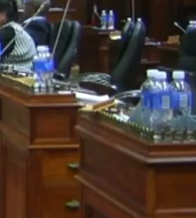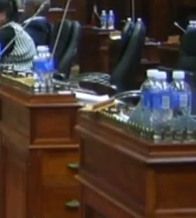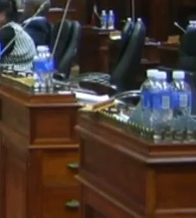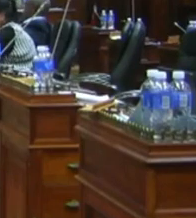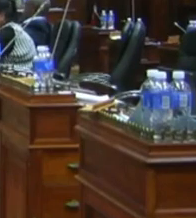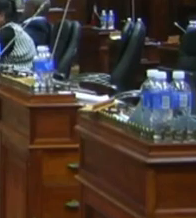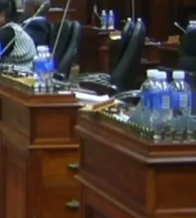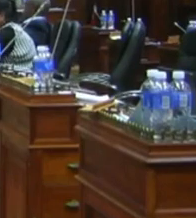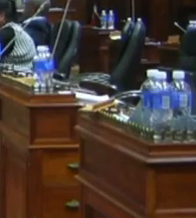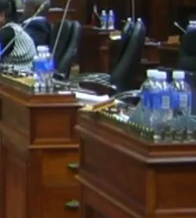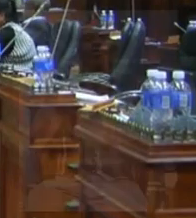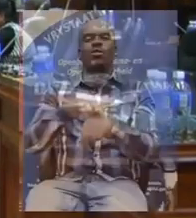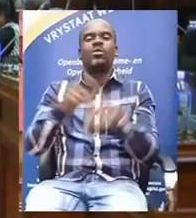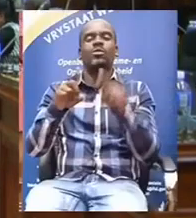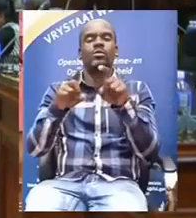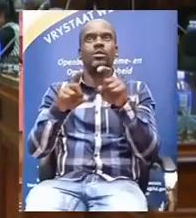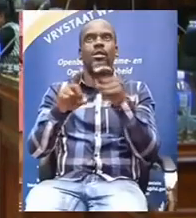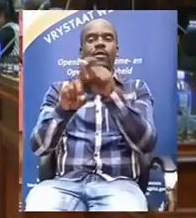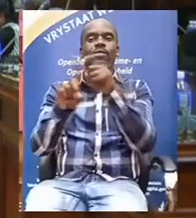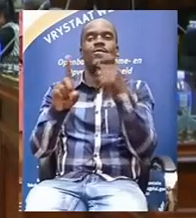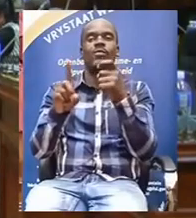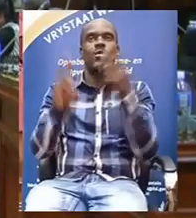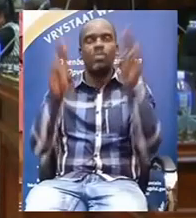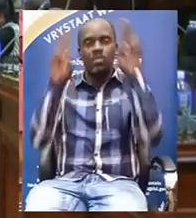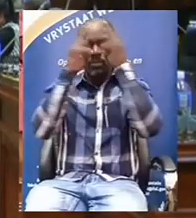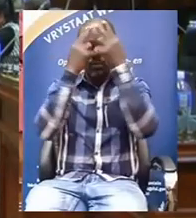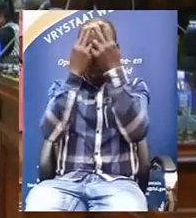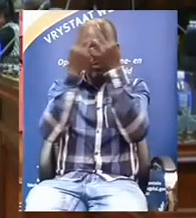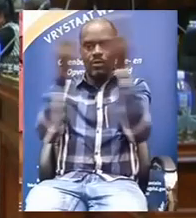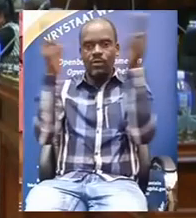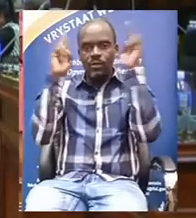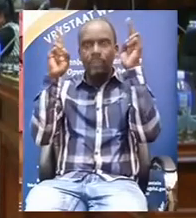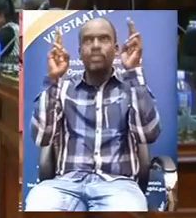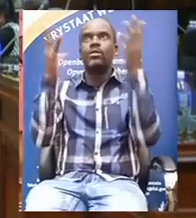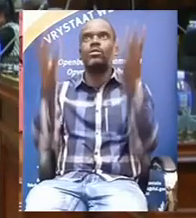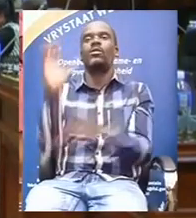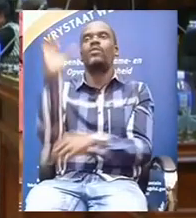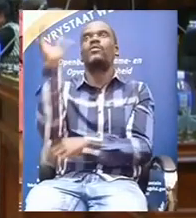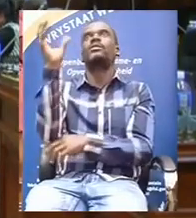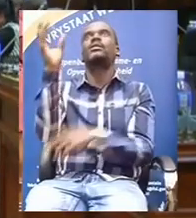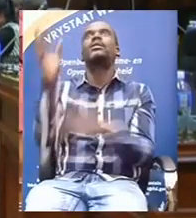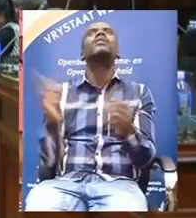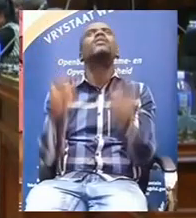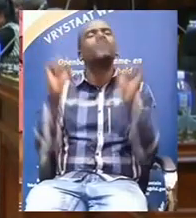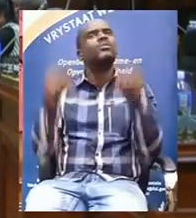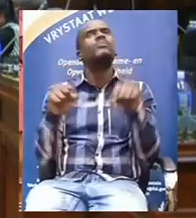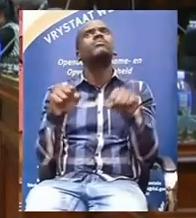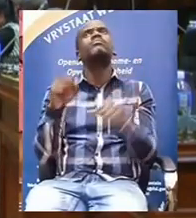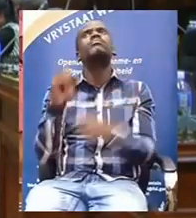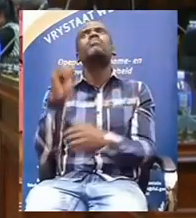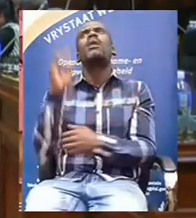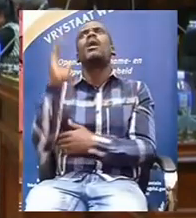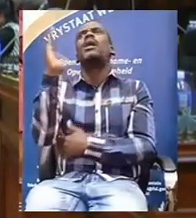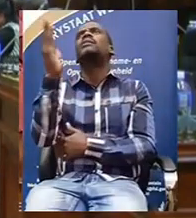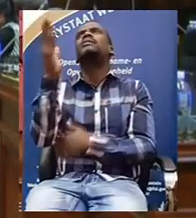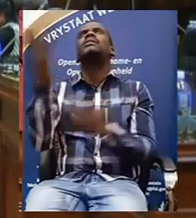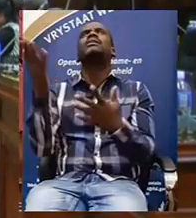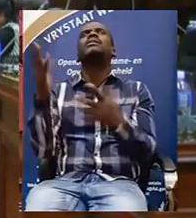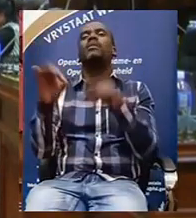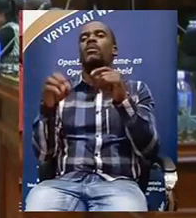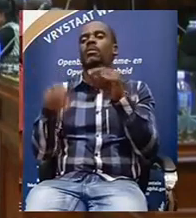When a doctor from University of the Free State, Patrick Otomo, addresses the water scarcity in Kwakwa,